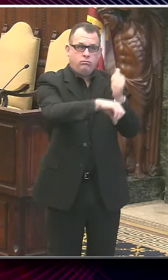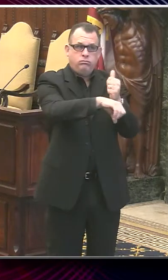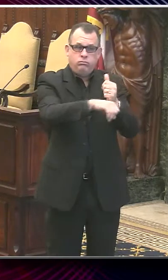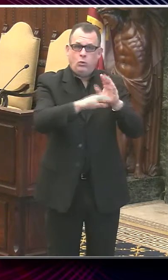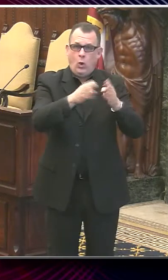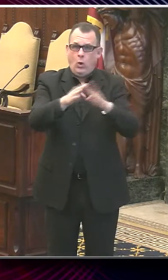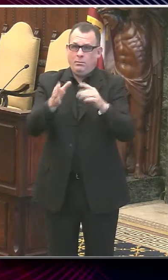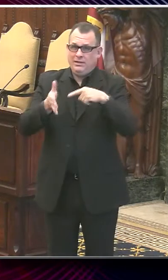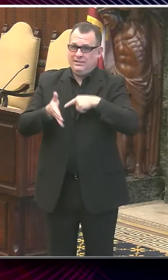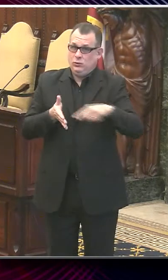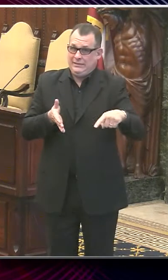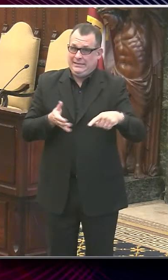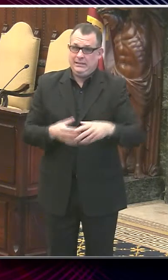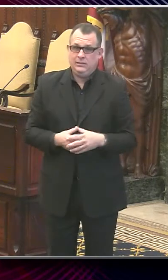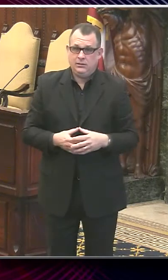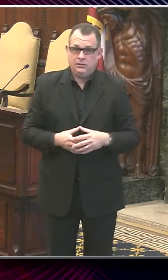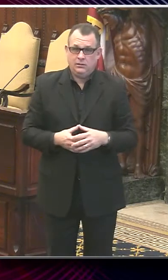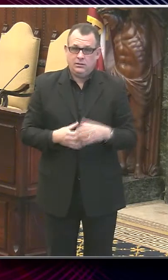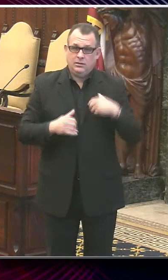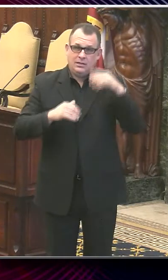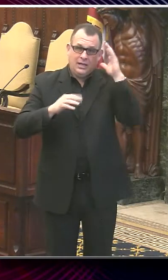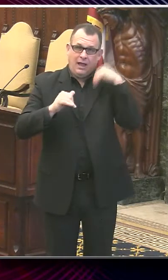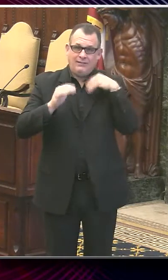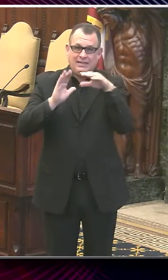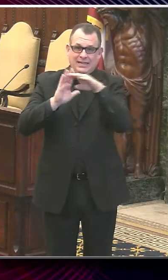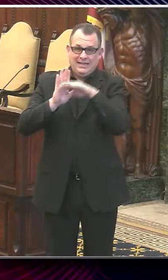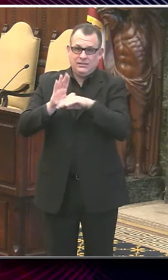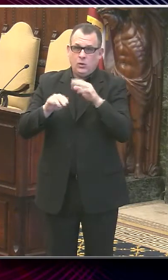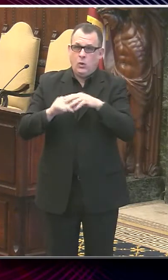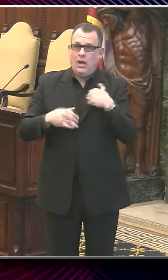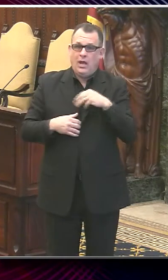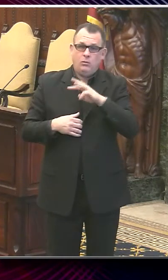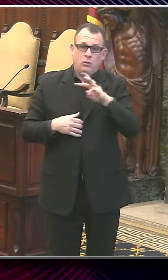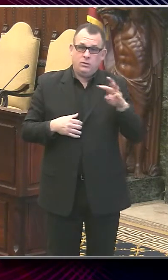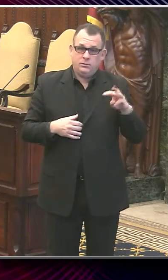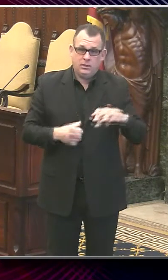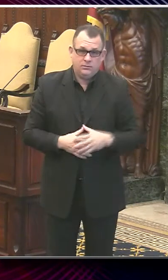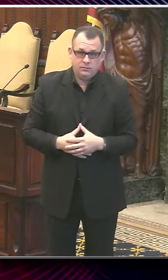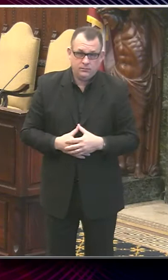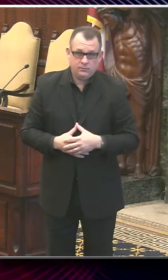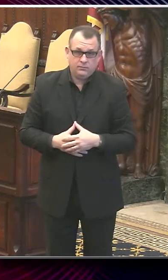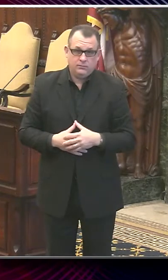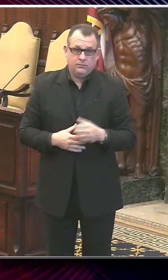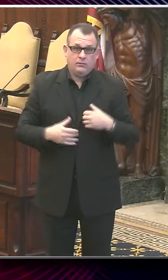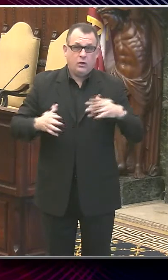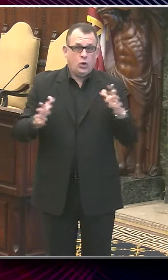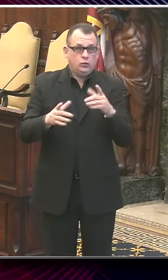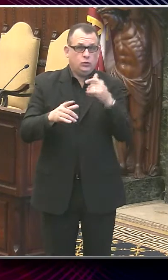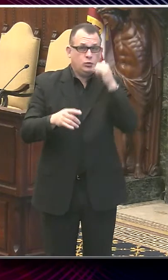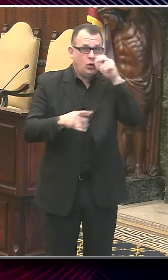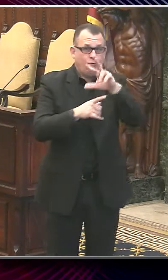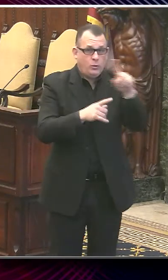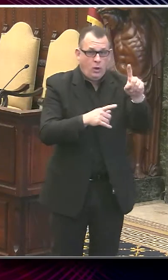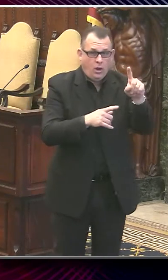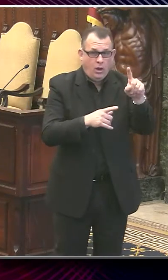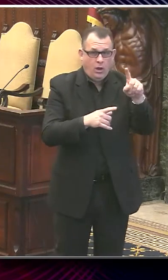These distributions are listed on the city's website. I encourage families to call 311 or visit